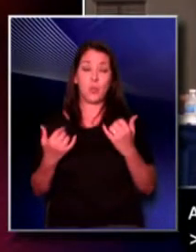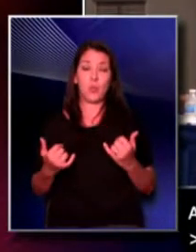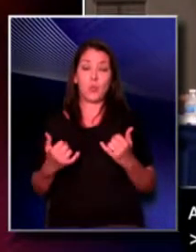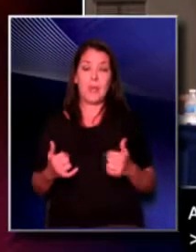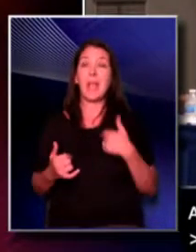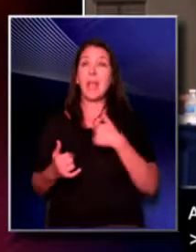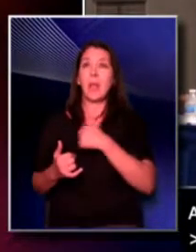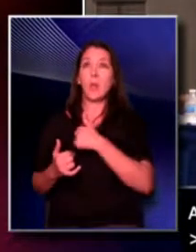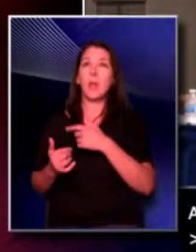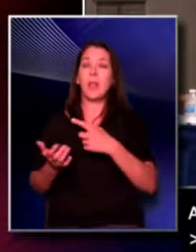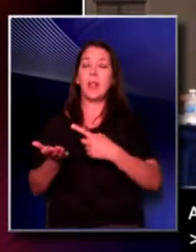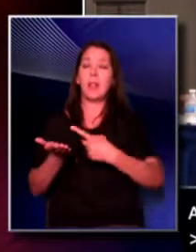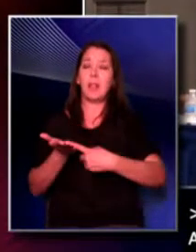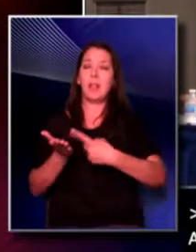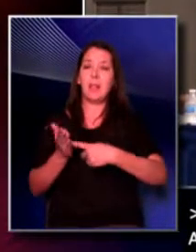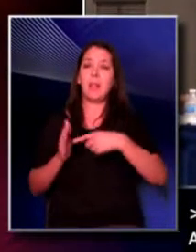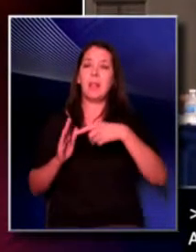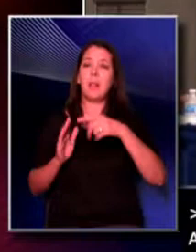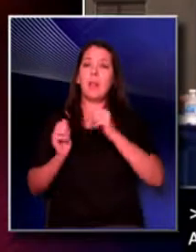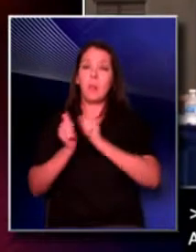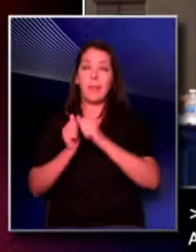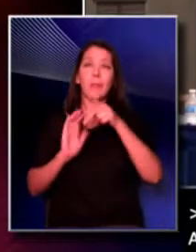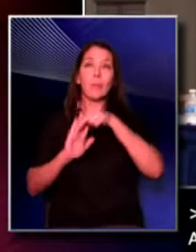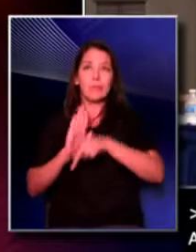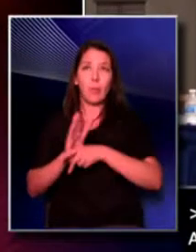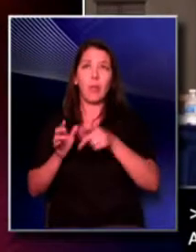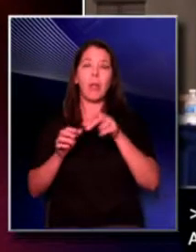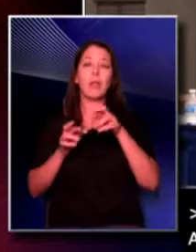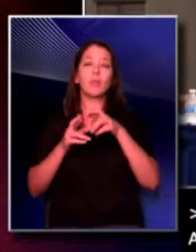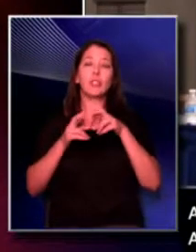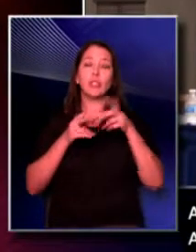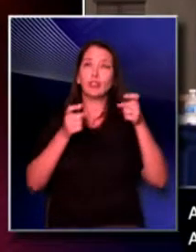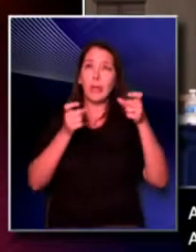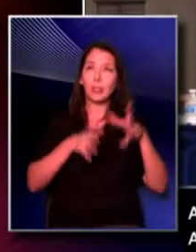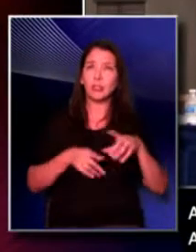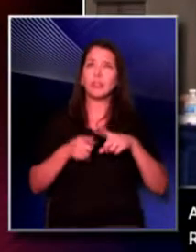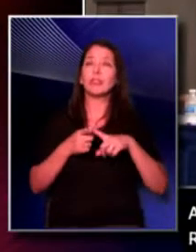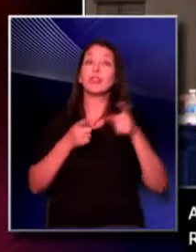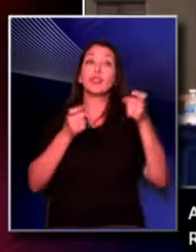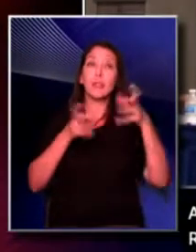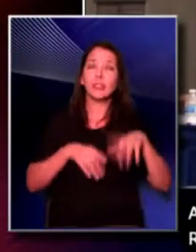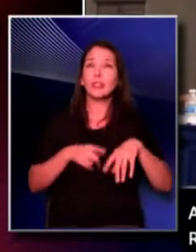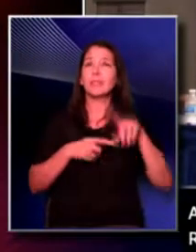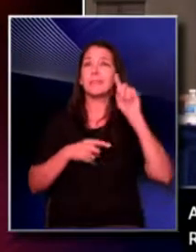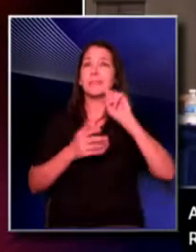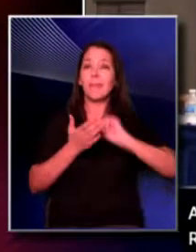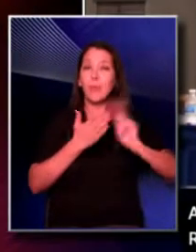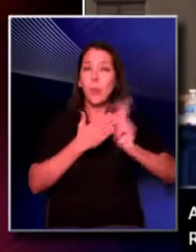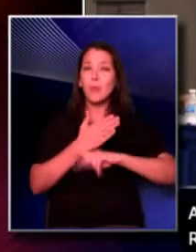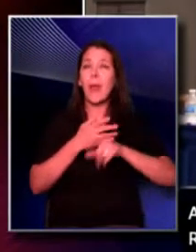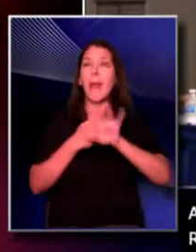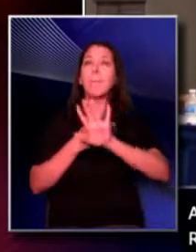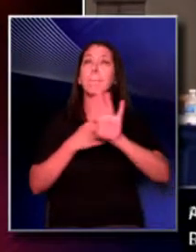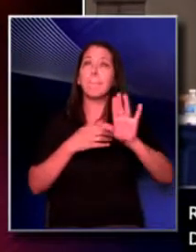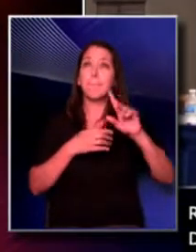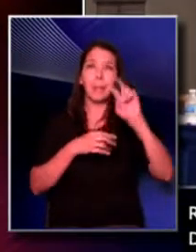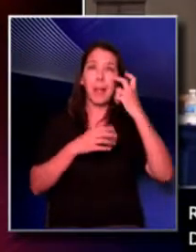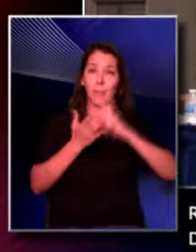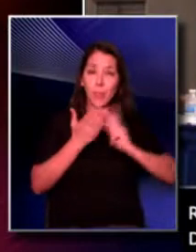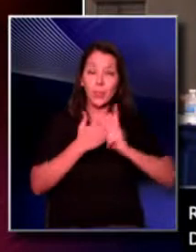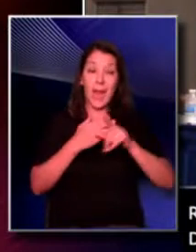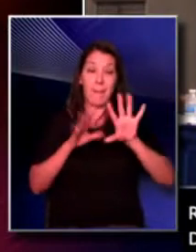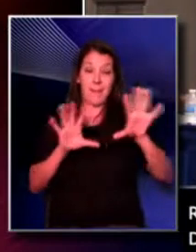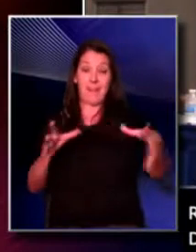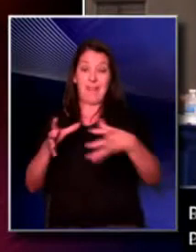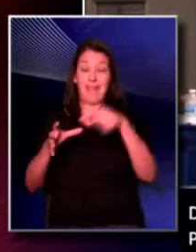the principals and the regional directors and the directors at deaf programs, blind programs, these folks are